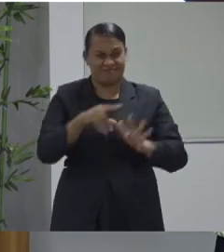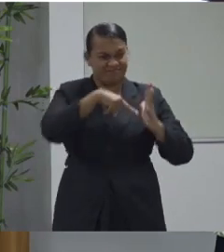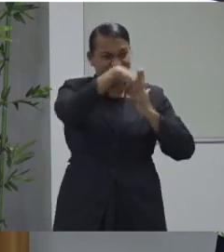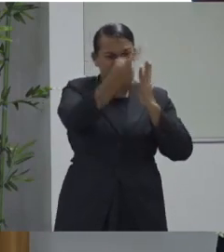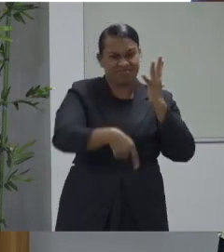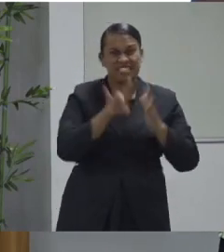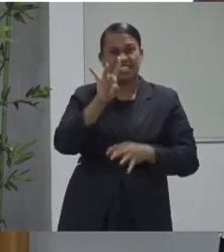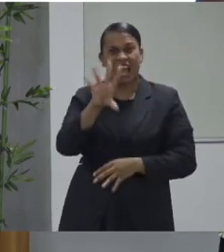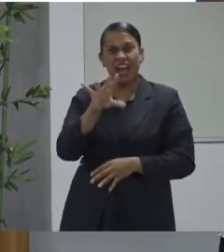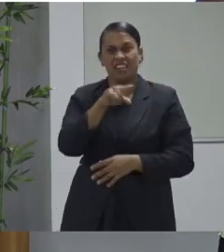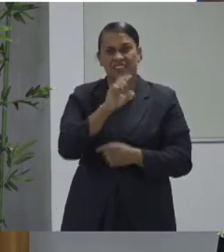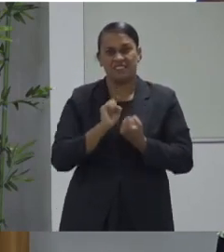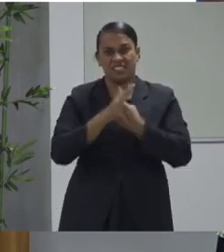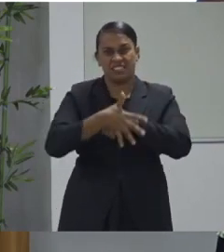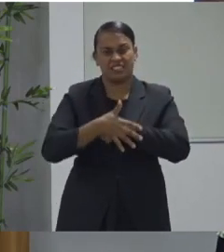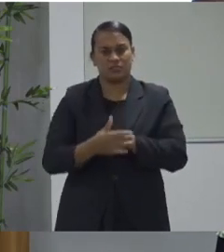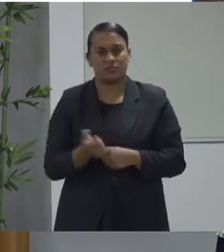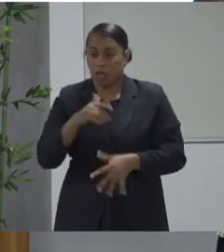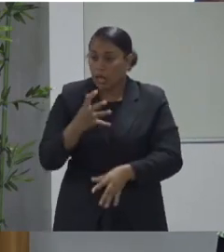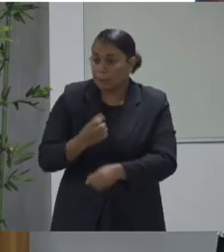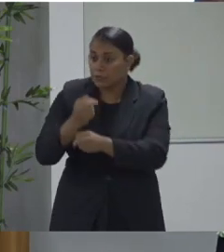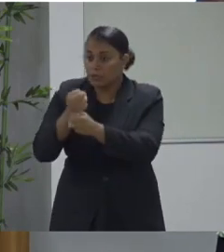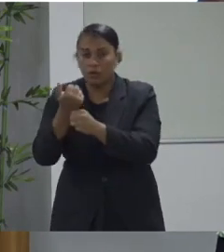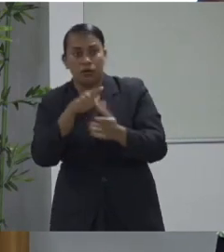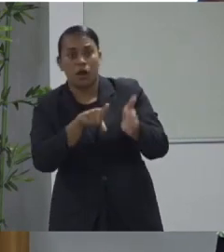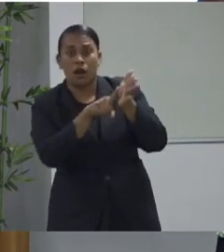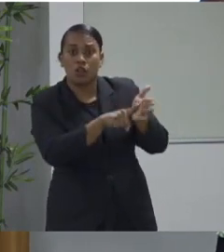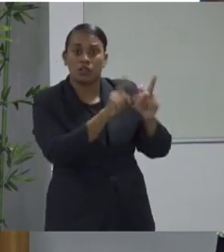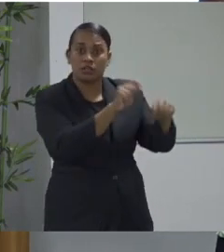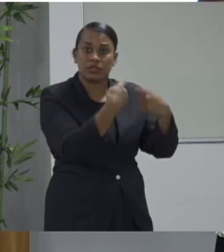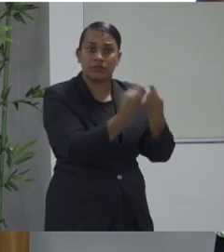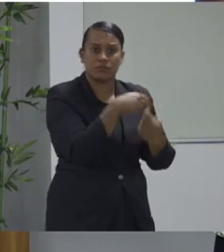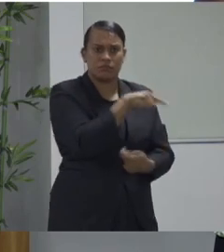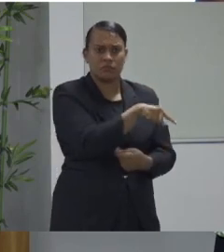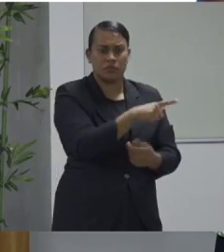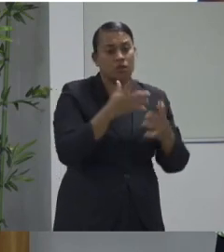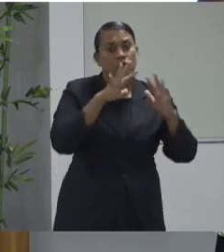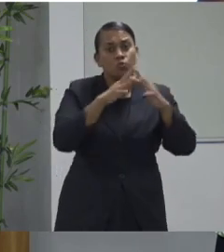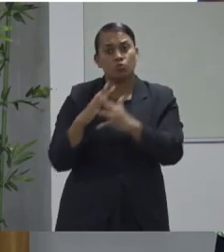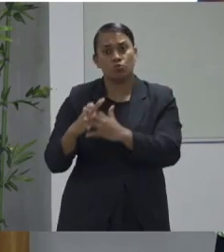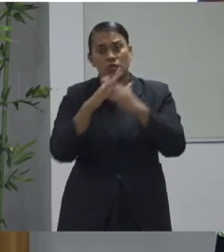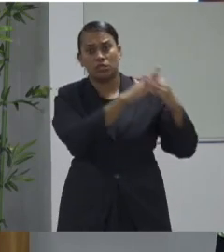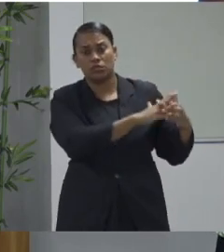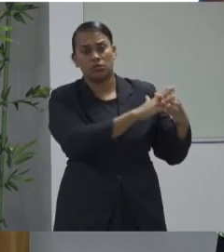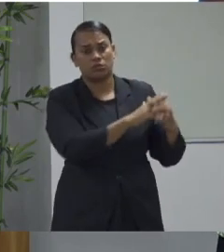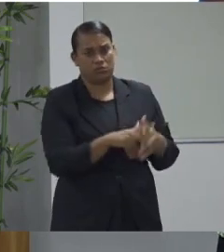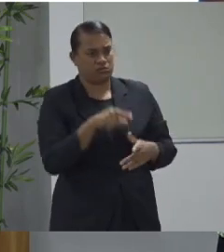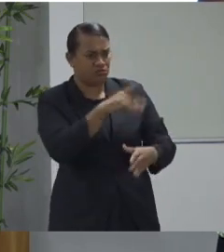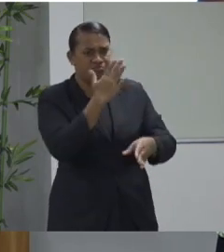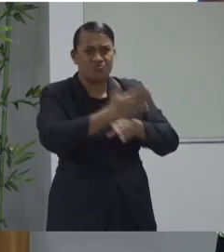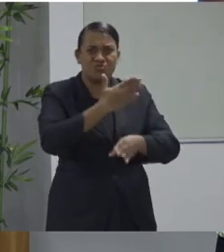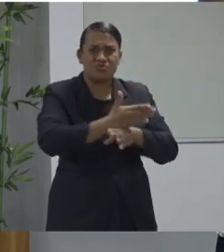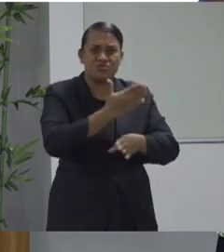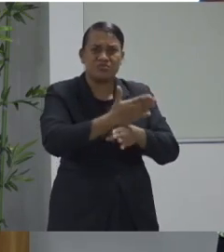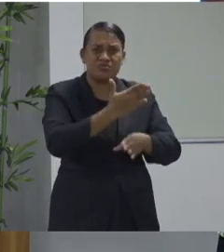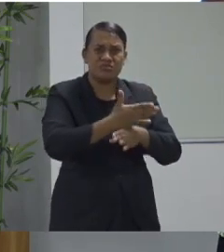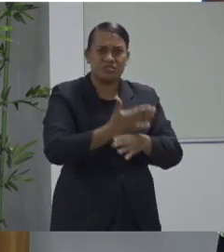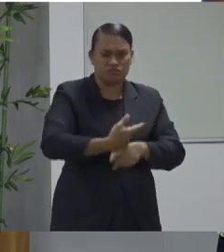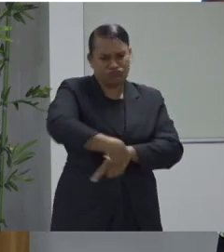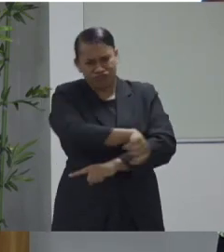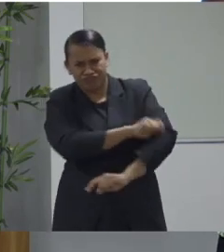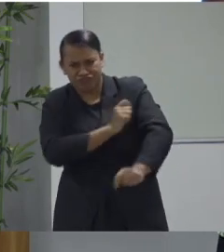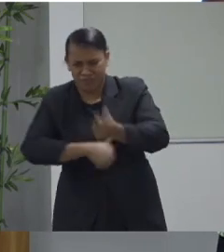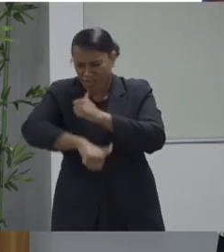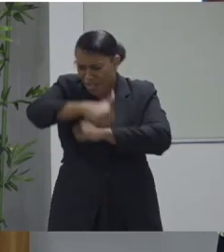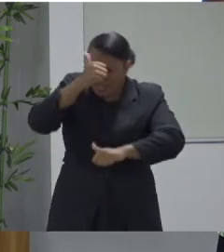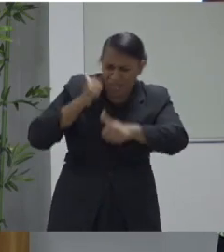previously. The Lautoka team, particularly the Western team, have been working very hard. And